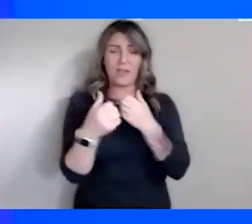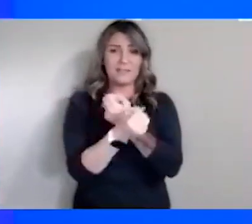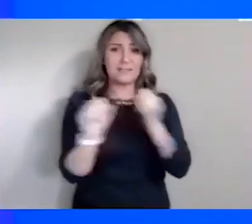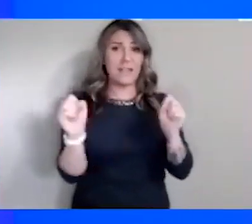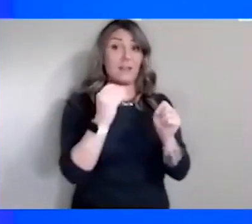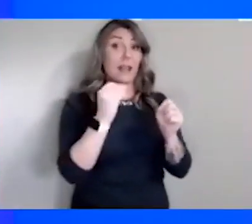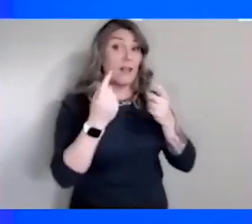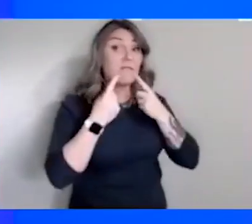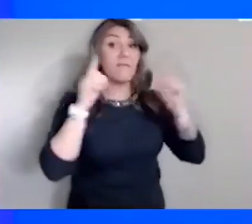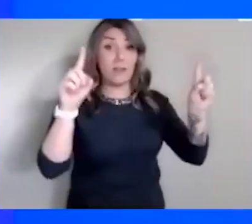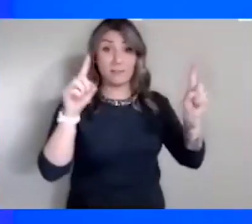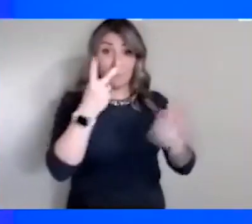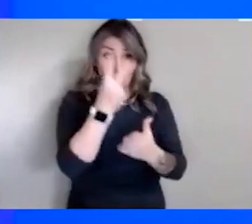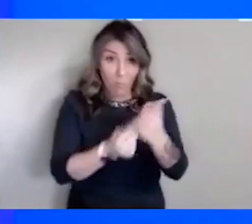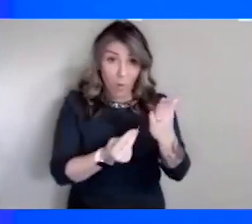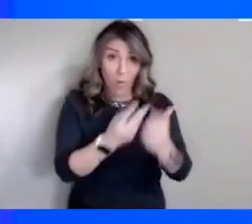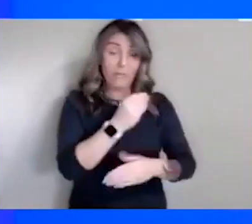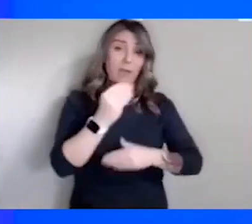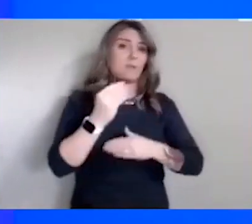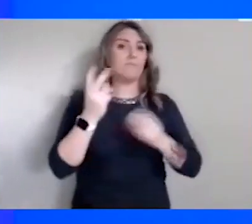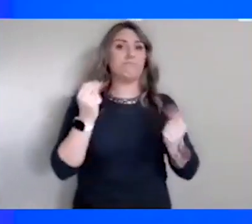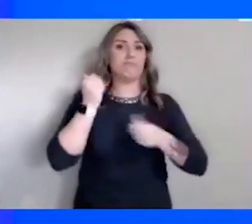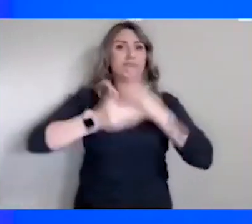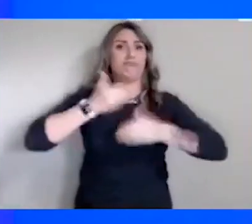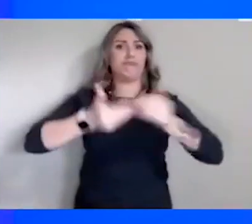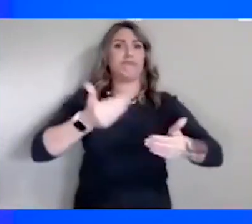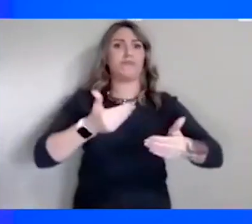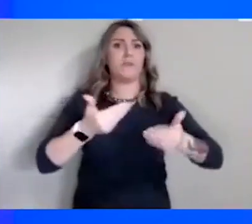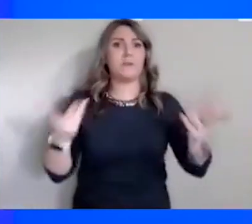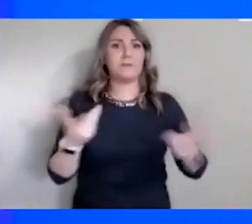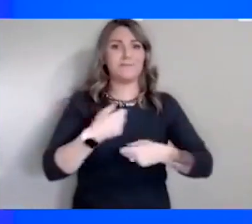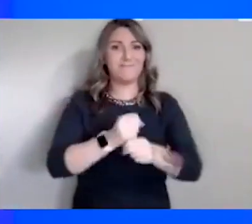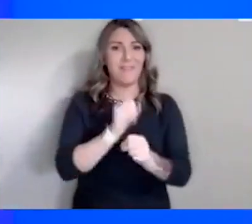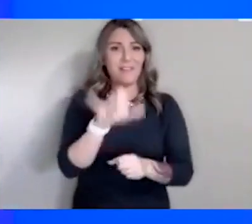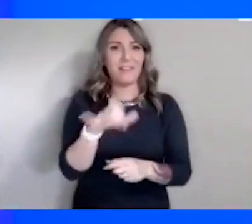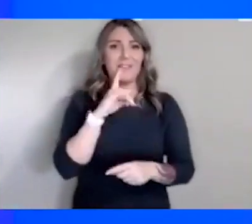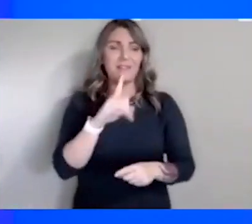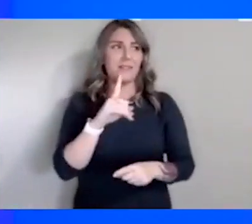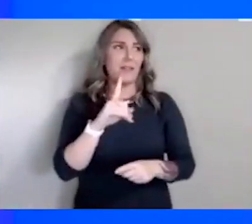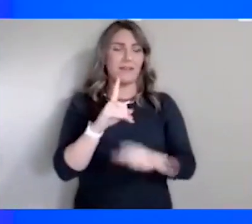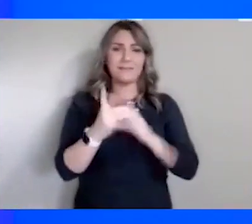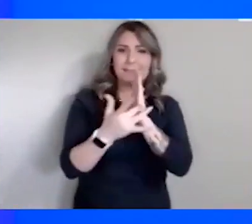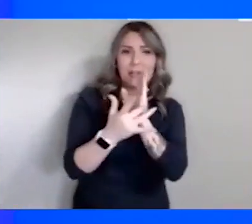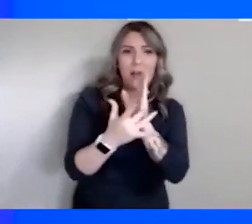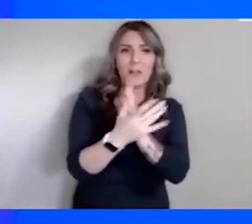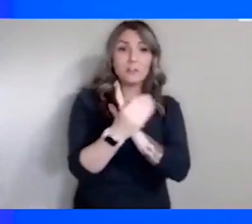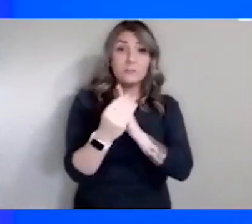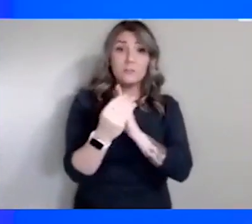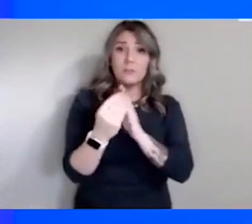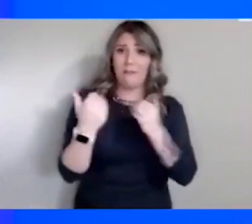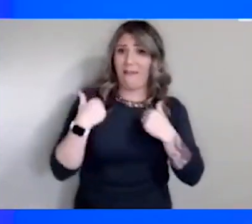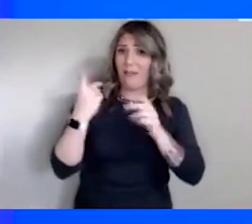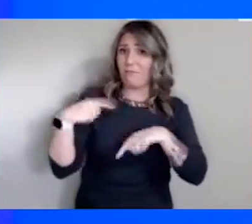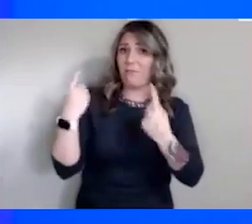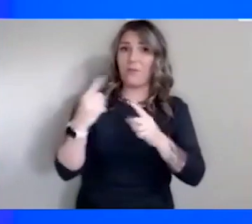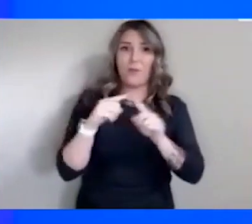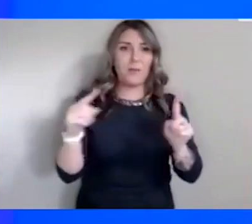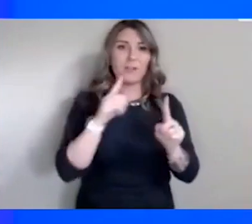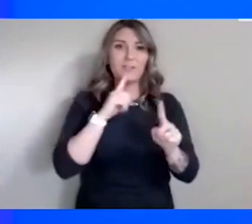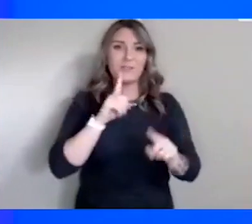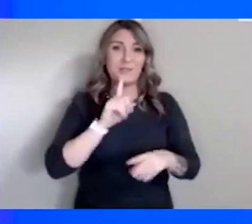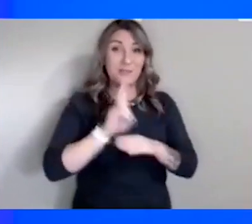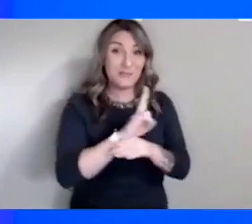and the expedited process that it took to make it, obviously we know that platform and that technology has been around, but to actually bring it to bear, and I think